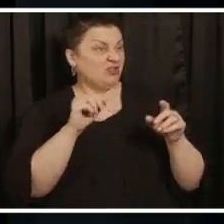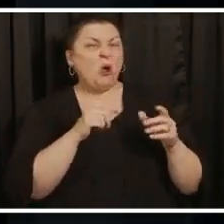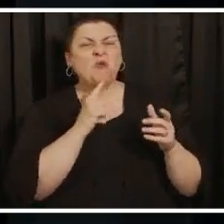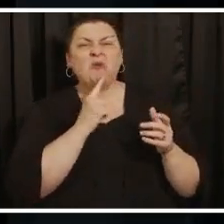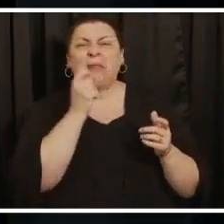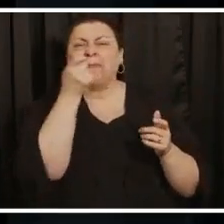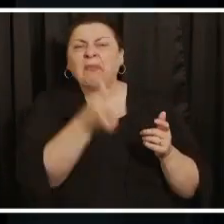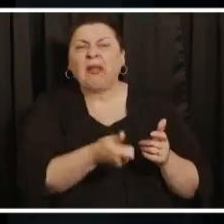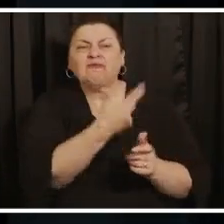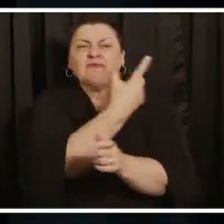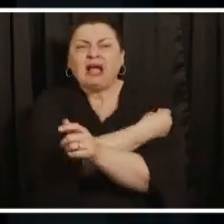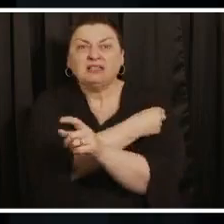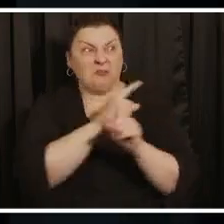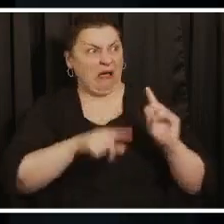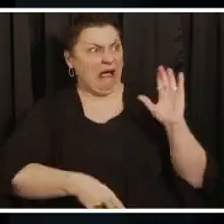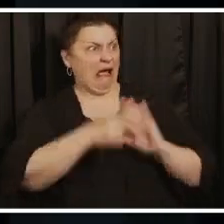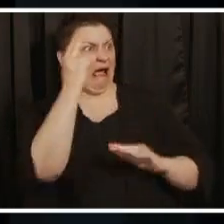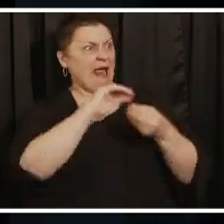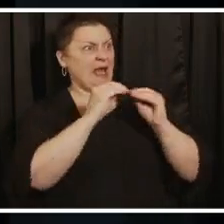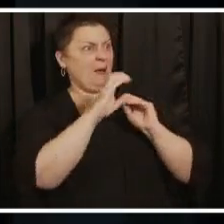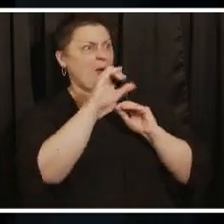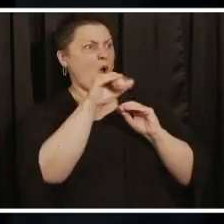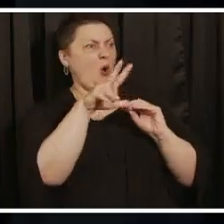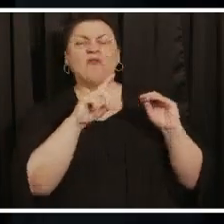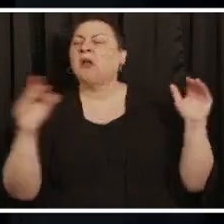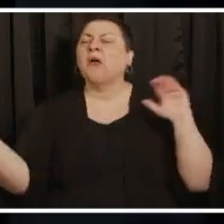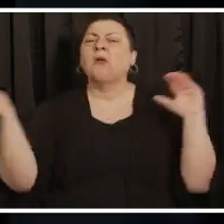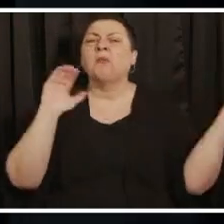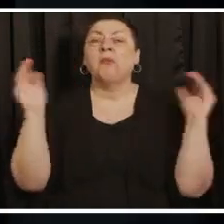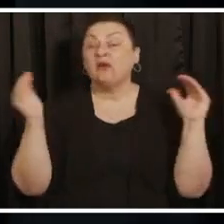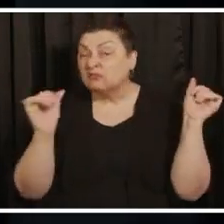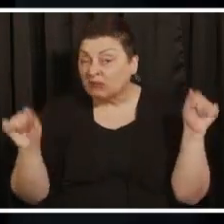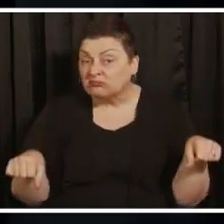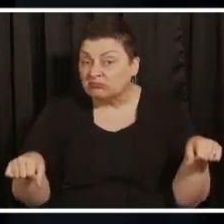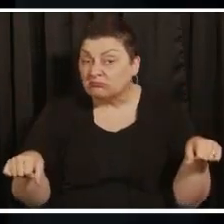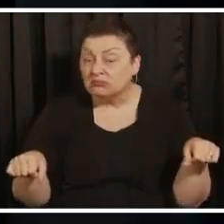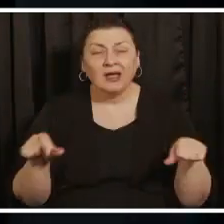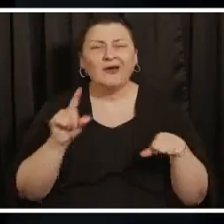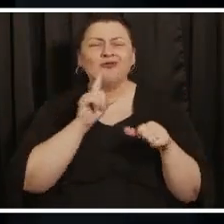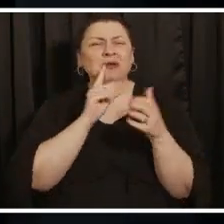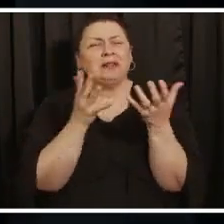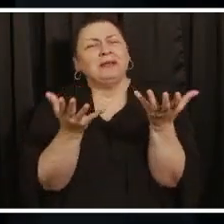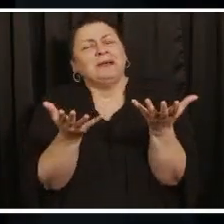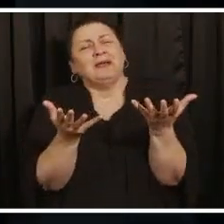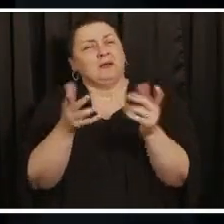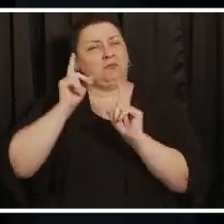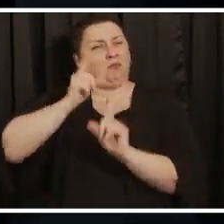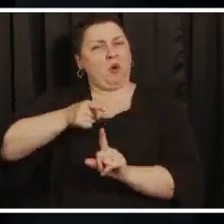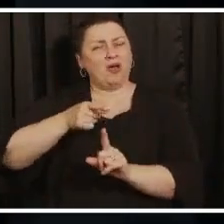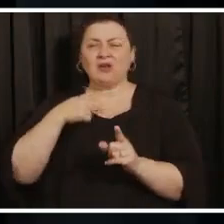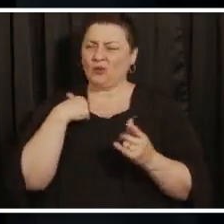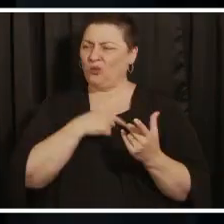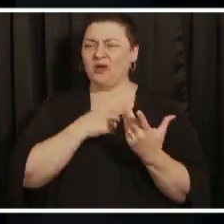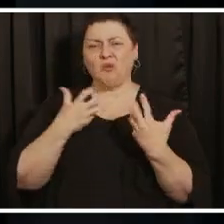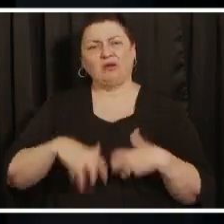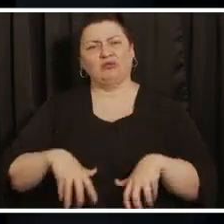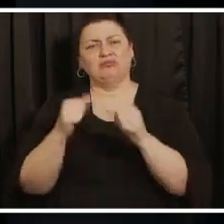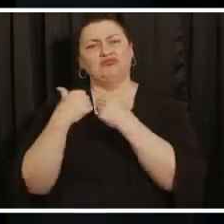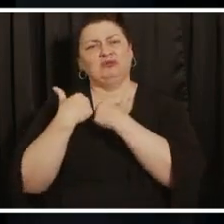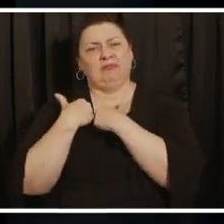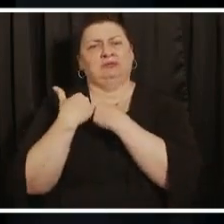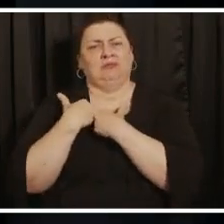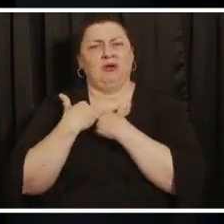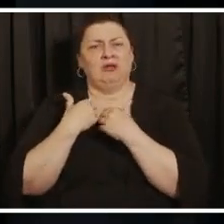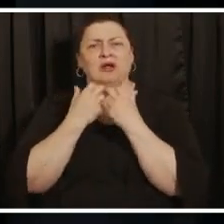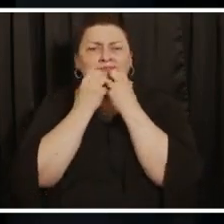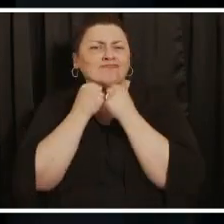It's also about more than individual choice. It's about our responsibility to one another, because, you know, if you're unvaccinated, you